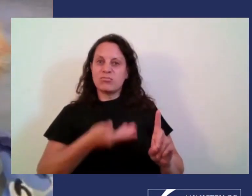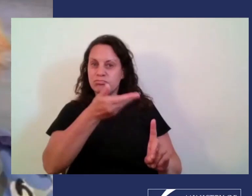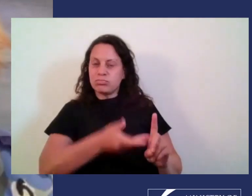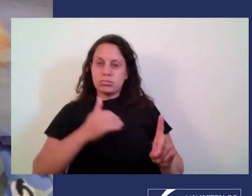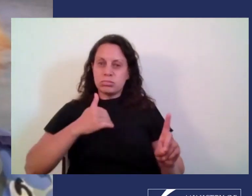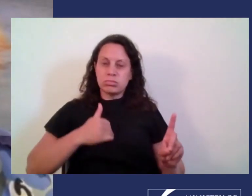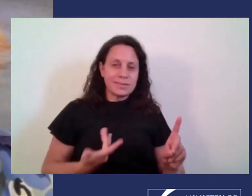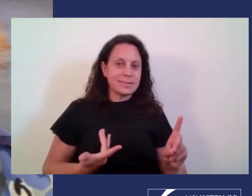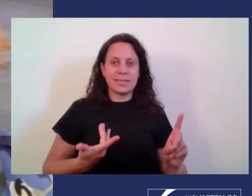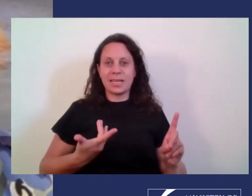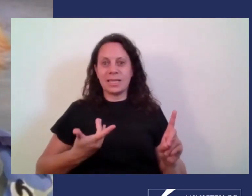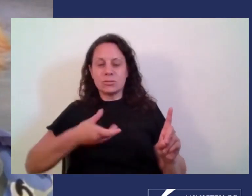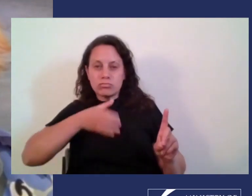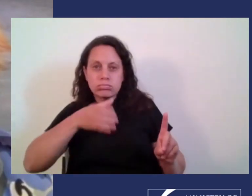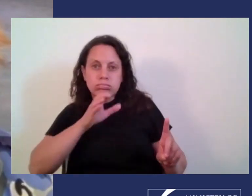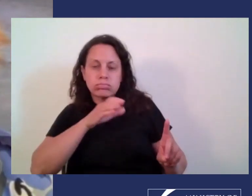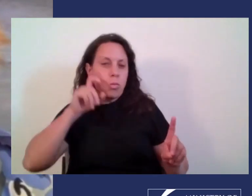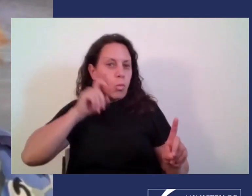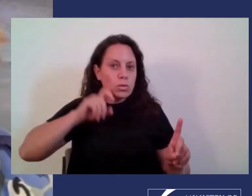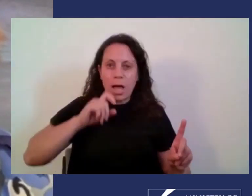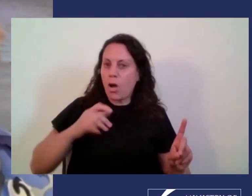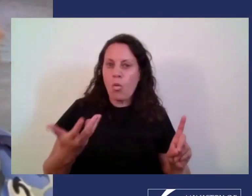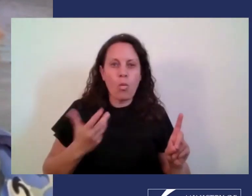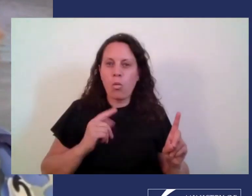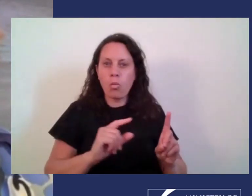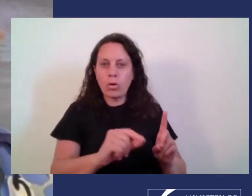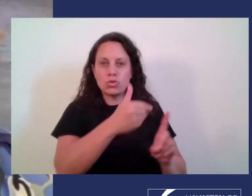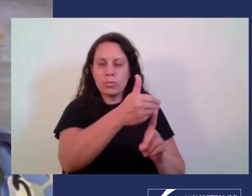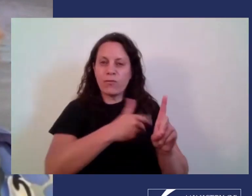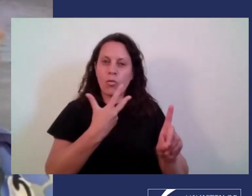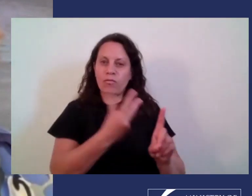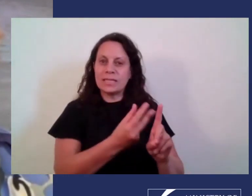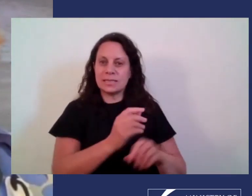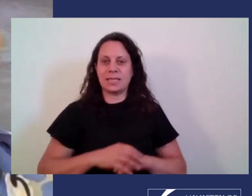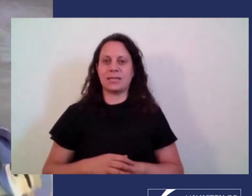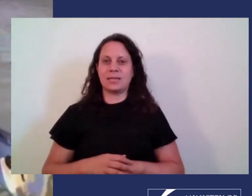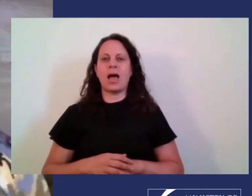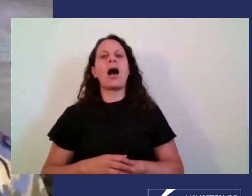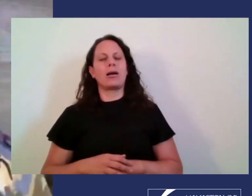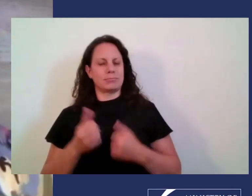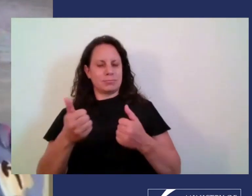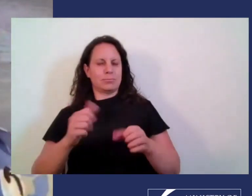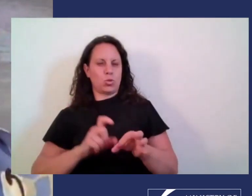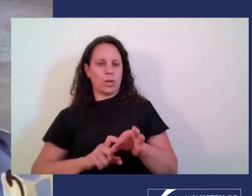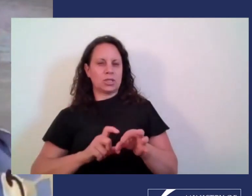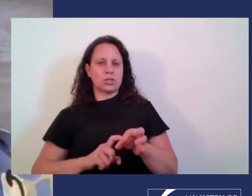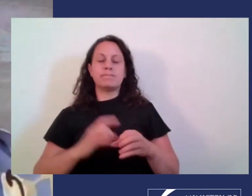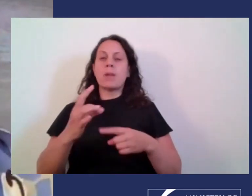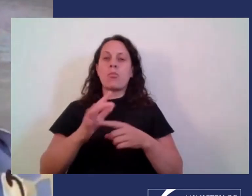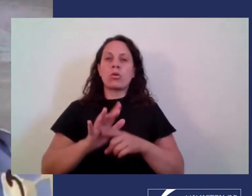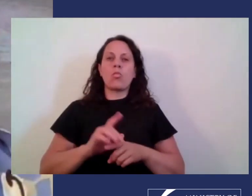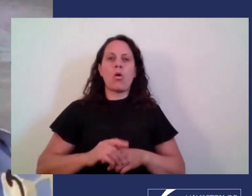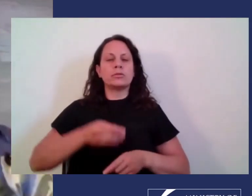Great question. Pātai rangatira, thank you. Absolutely. So hydration is